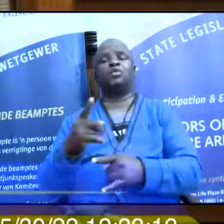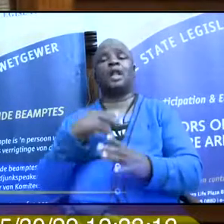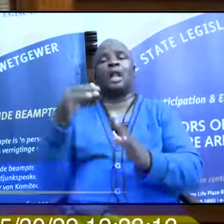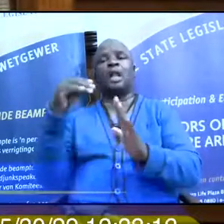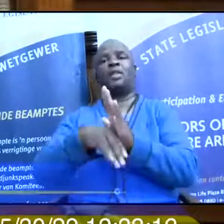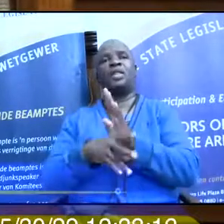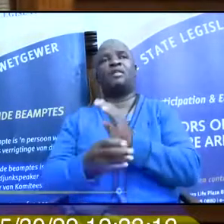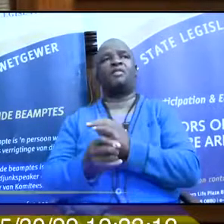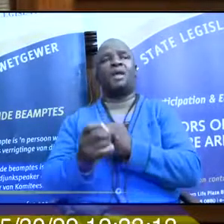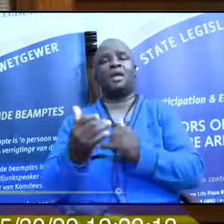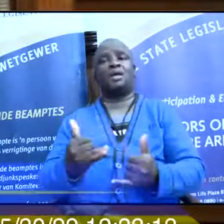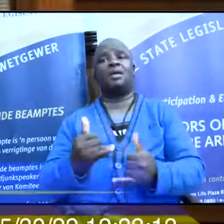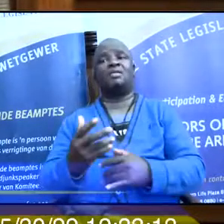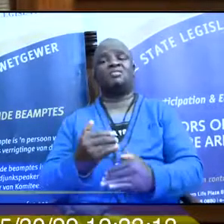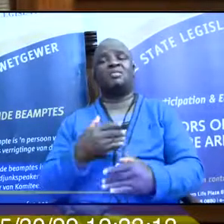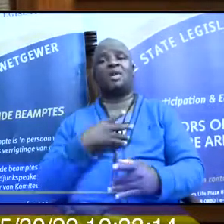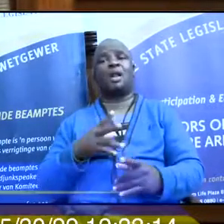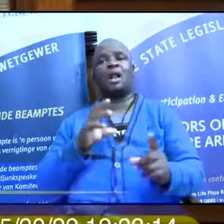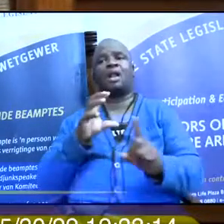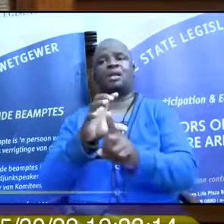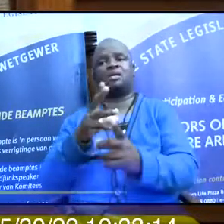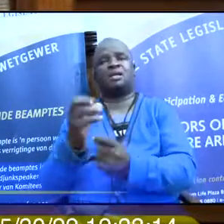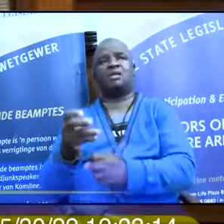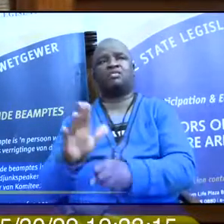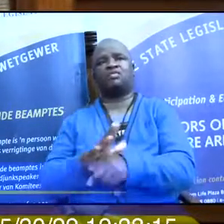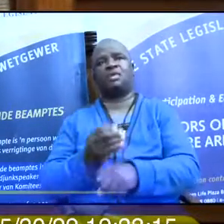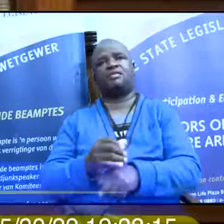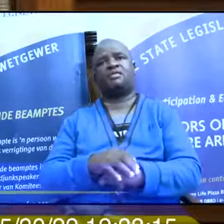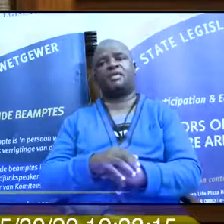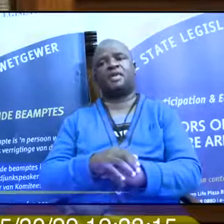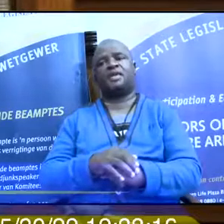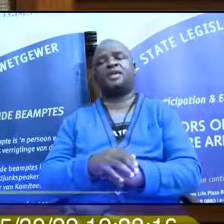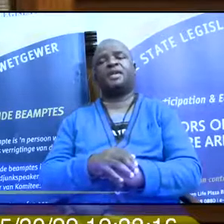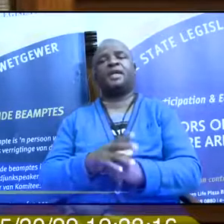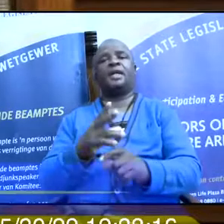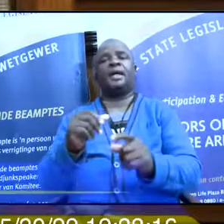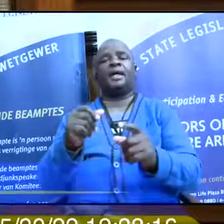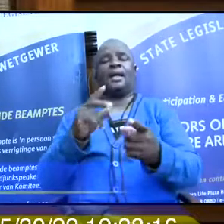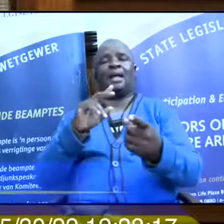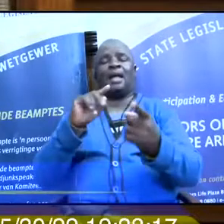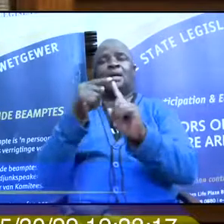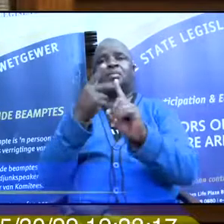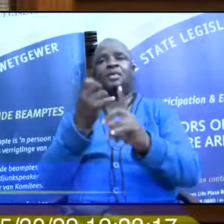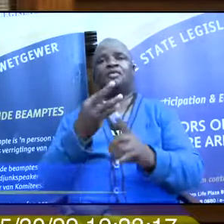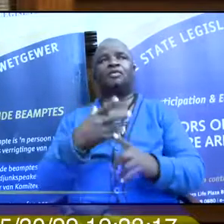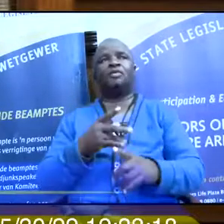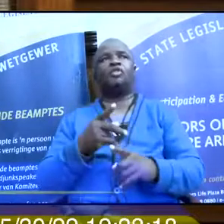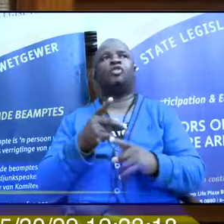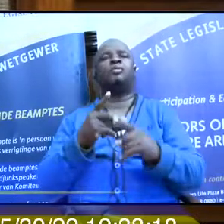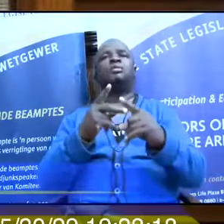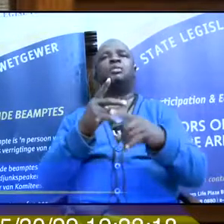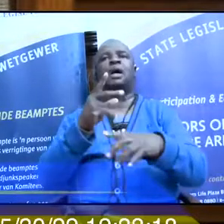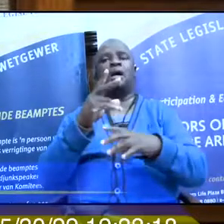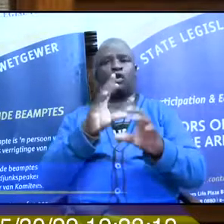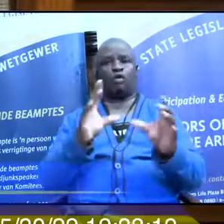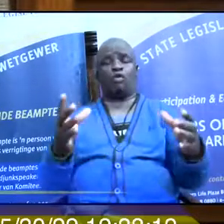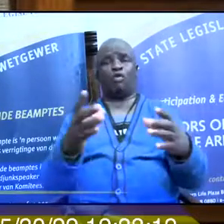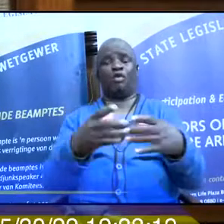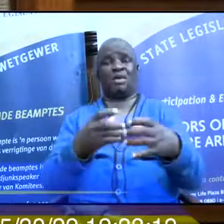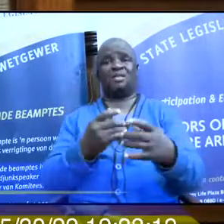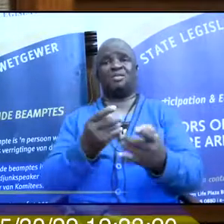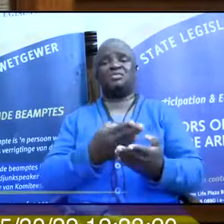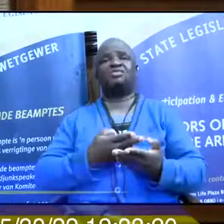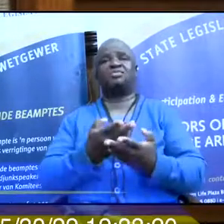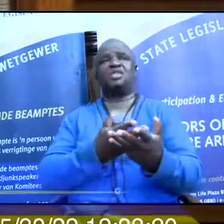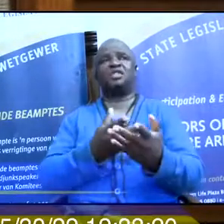attack now of late fundamentally the purpose of collective bargaining in capitalist mode of production like in